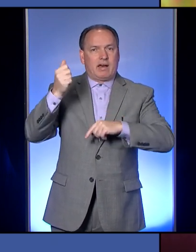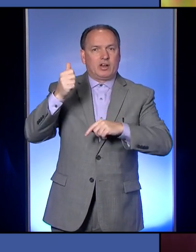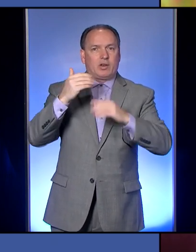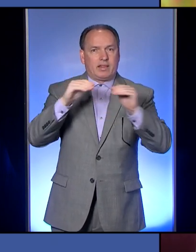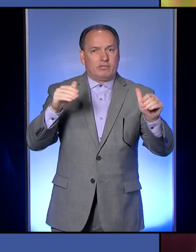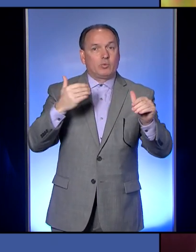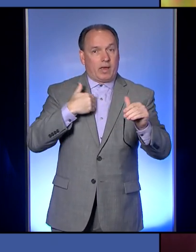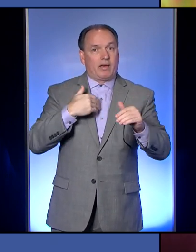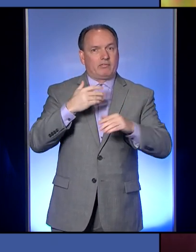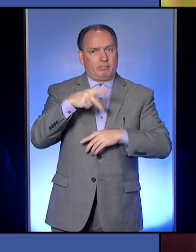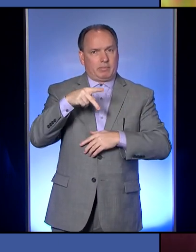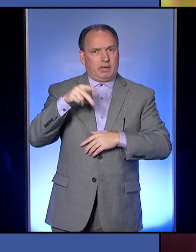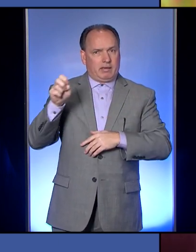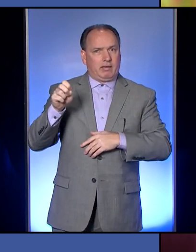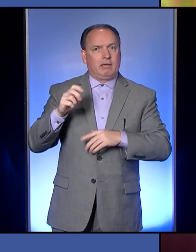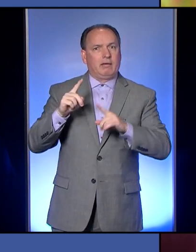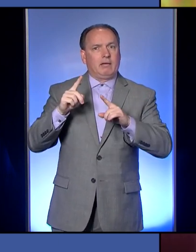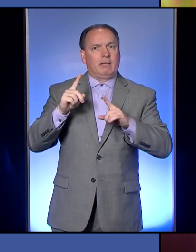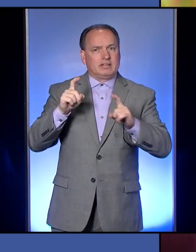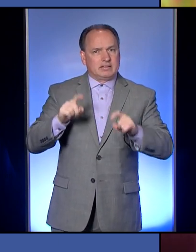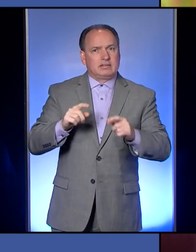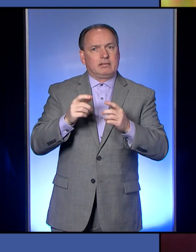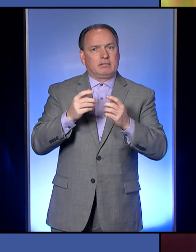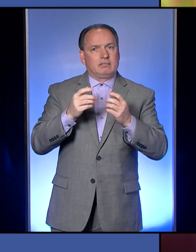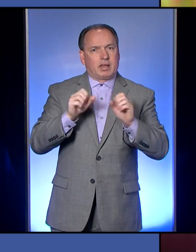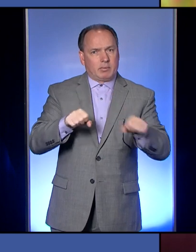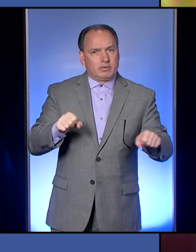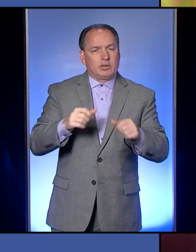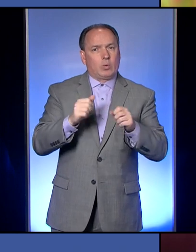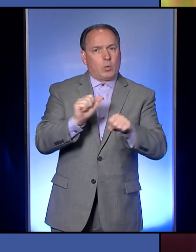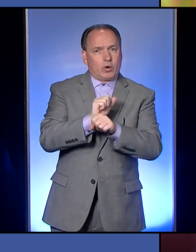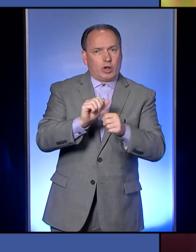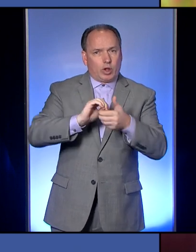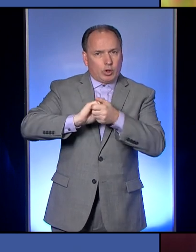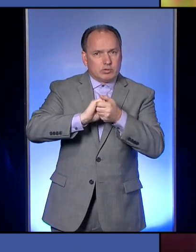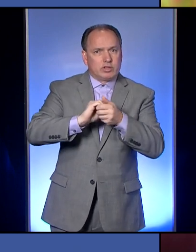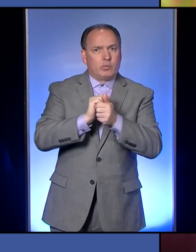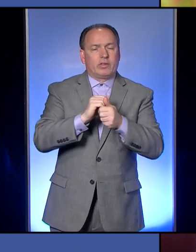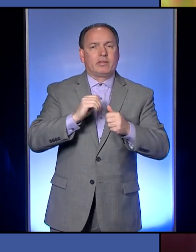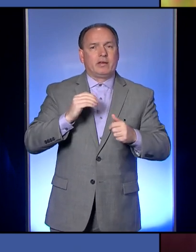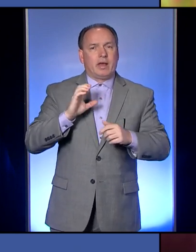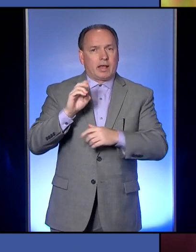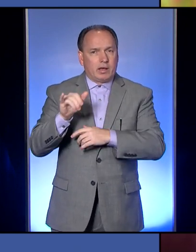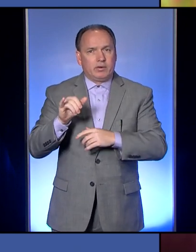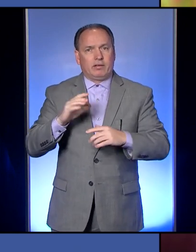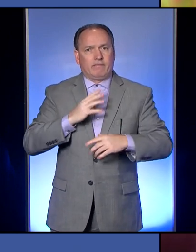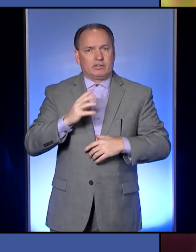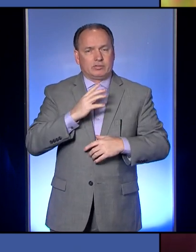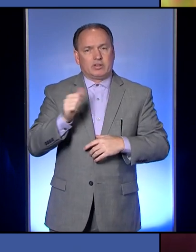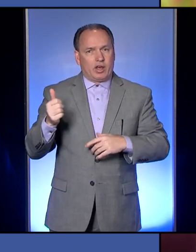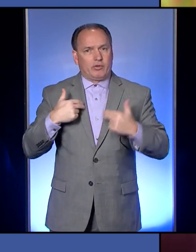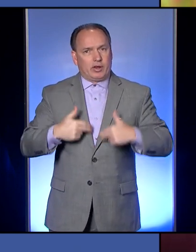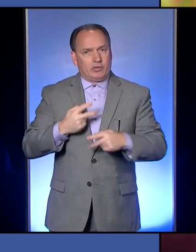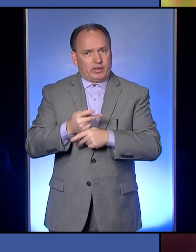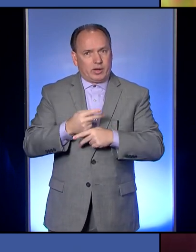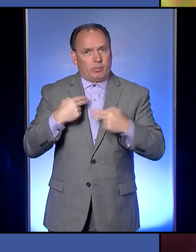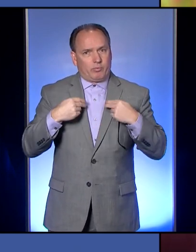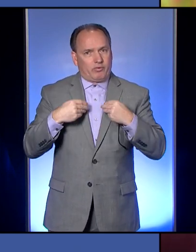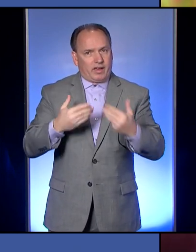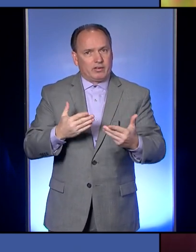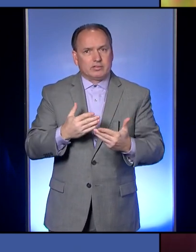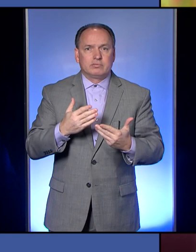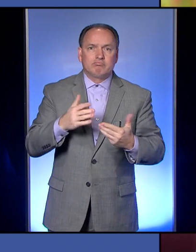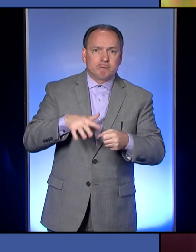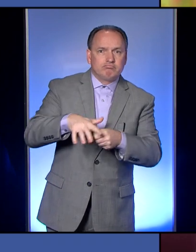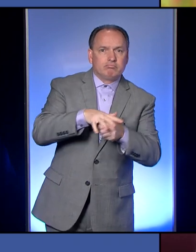equipment, testing capabilities, and we work closely with the county and state health officials and with other healthcare providers in the region to